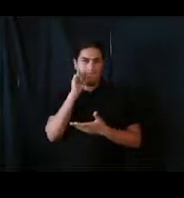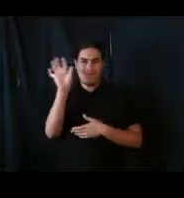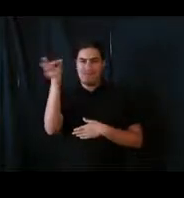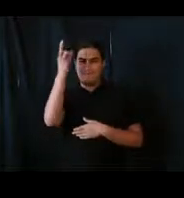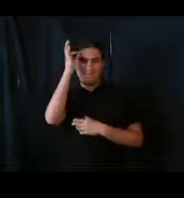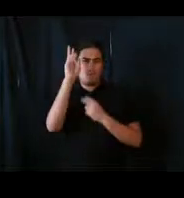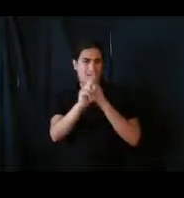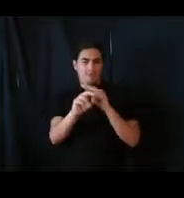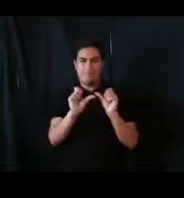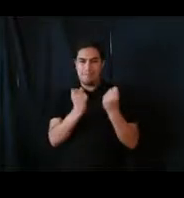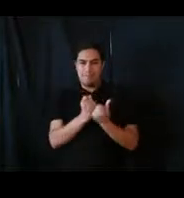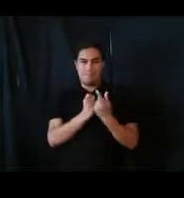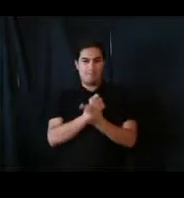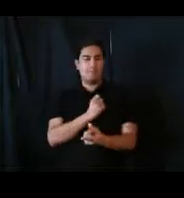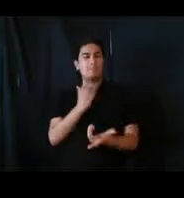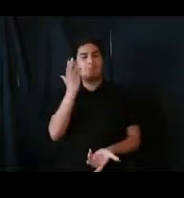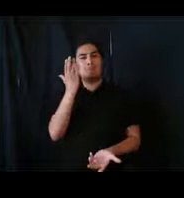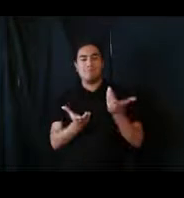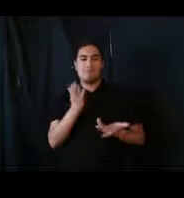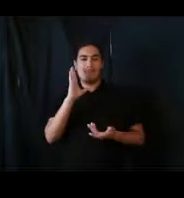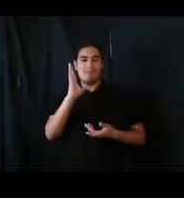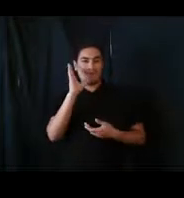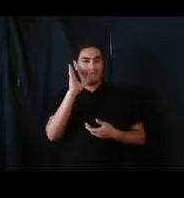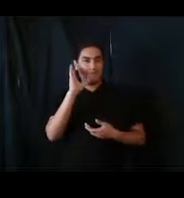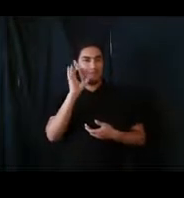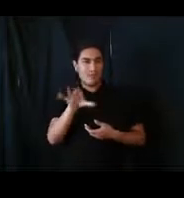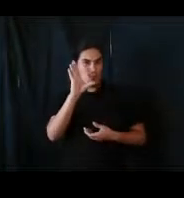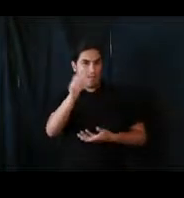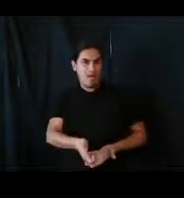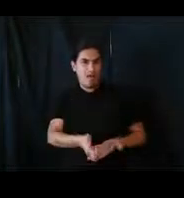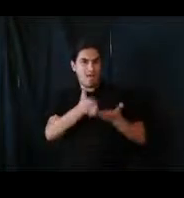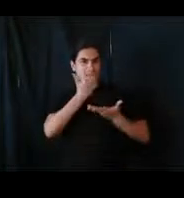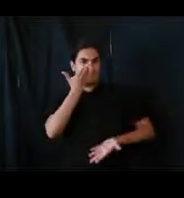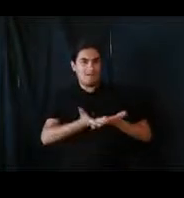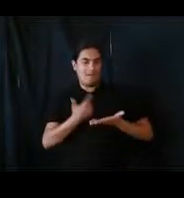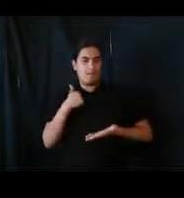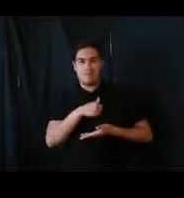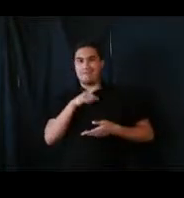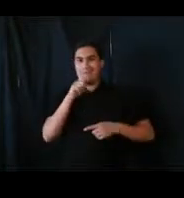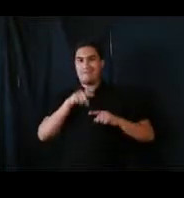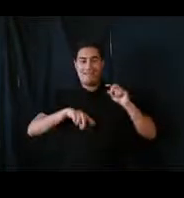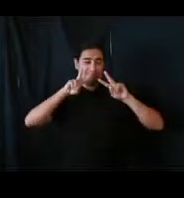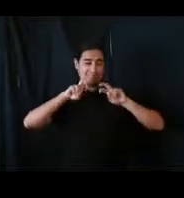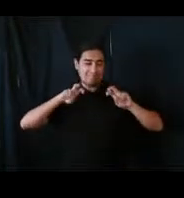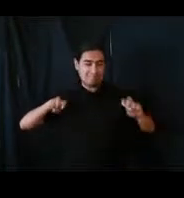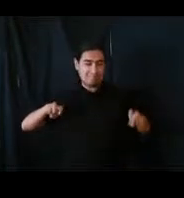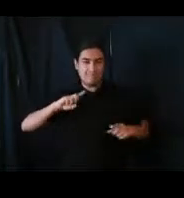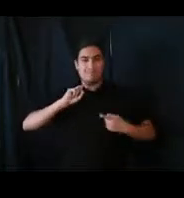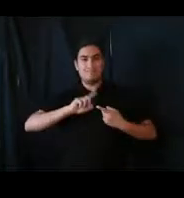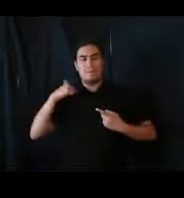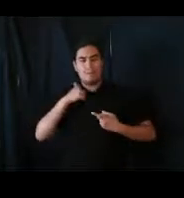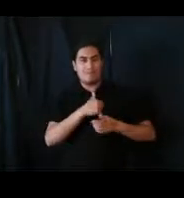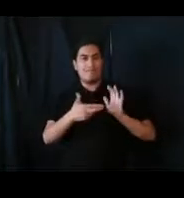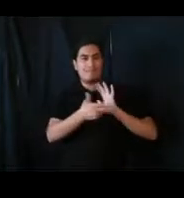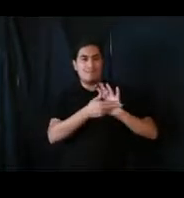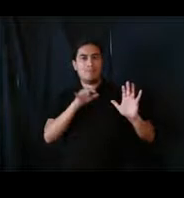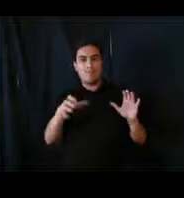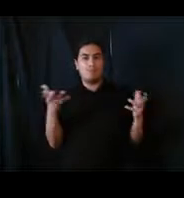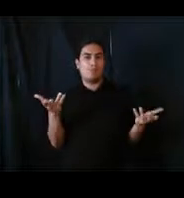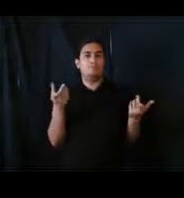um you know i mean we're not going to be able to sort it out until we call it what it is and then try to figure